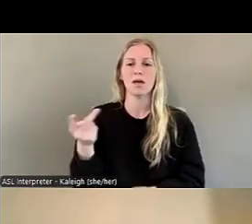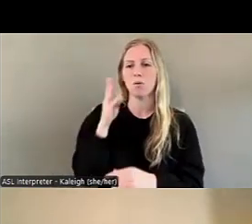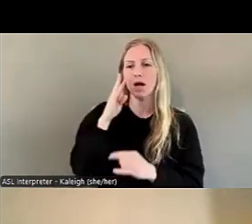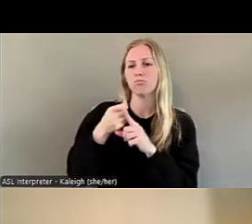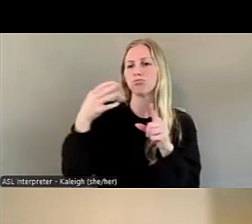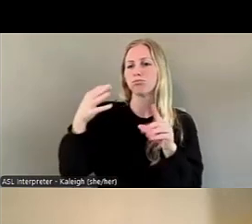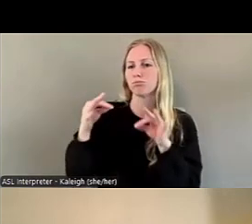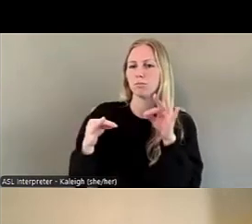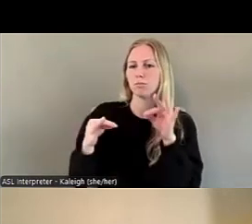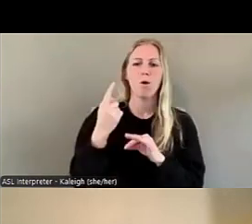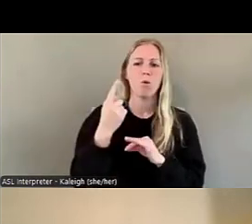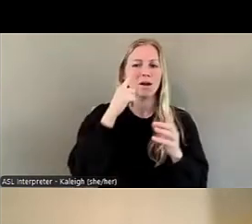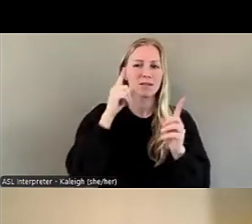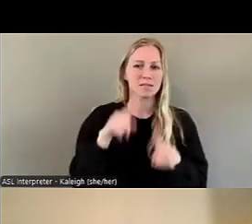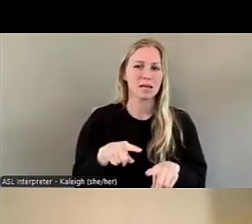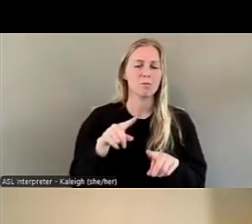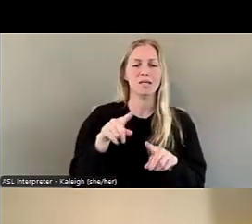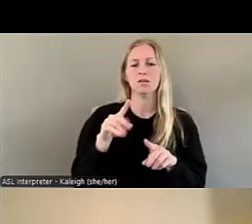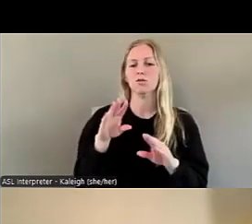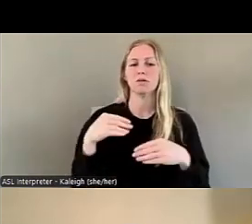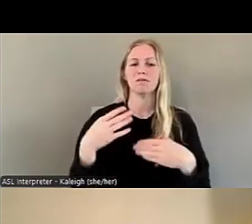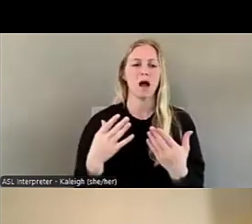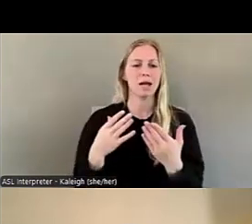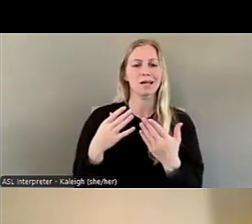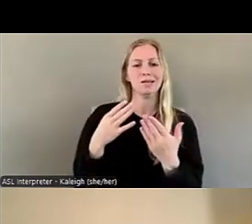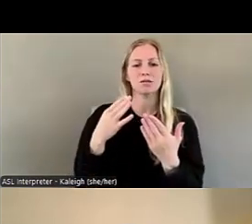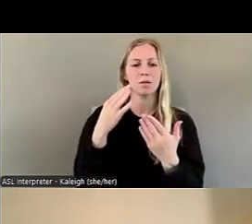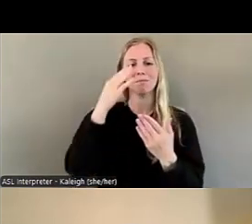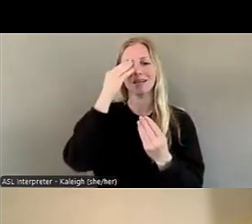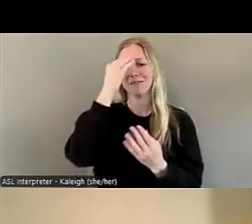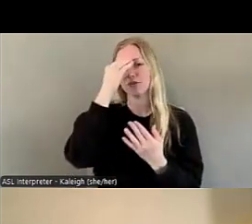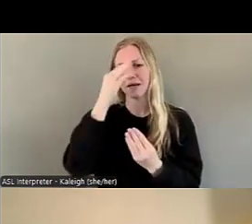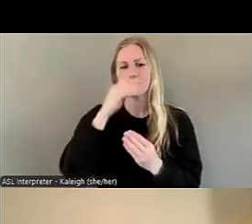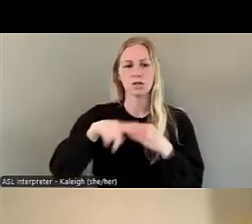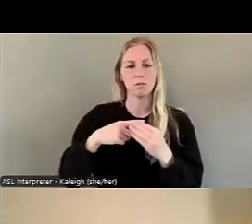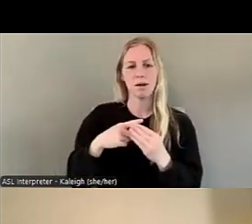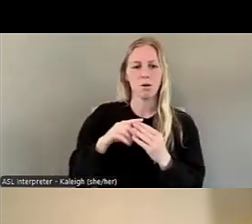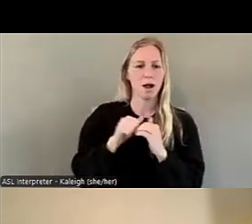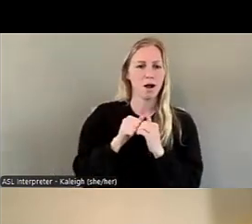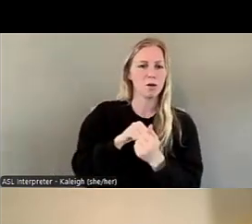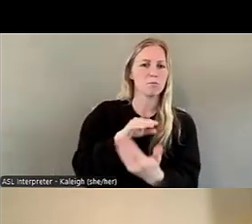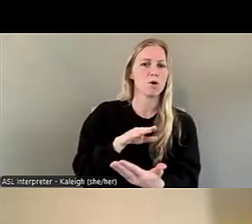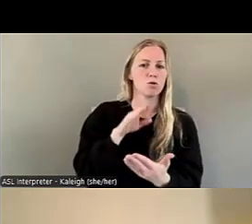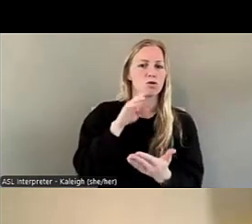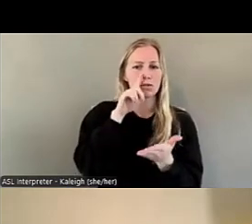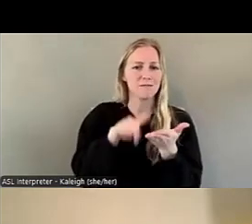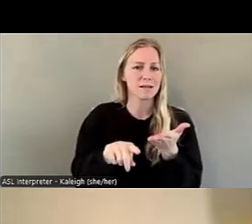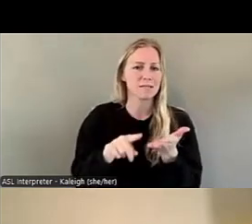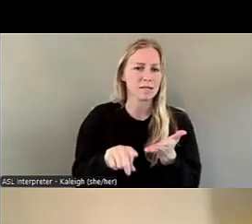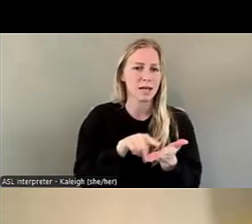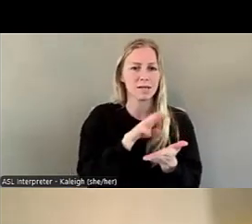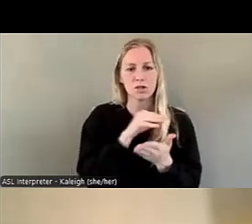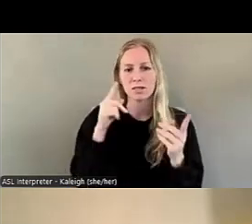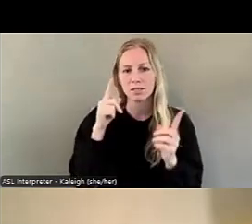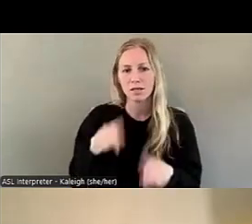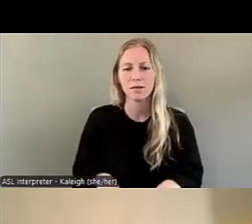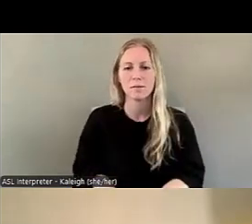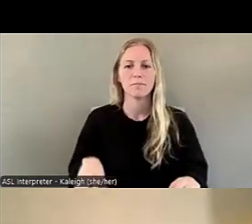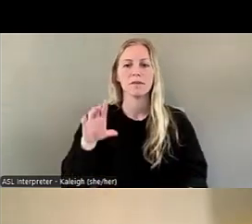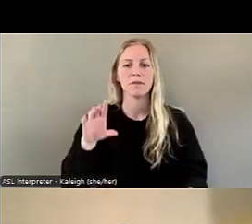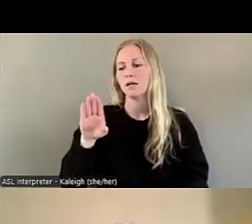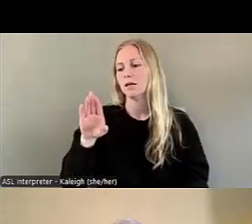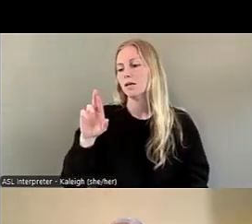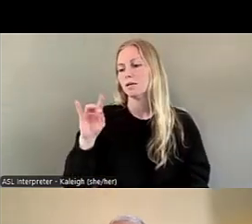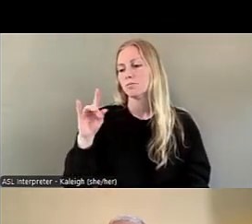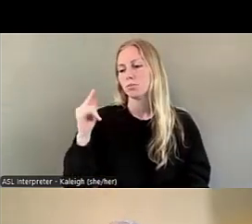of our investigations and settlements. So I'm going to turn it over to them. Thank you, Jim, and thank you to everyone who has joined